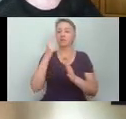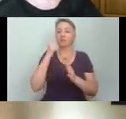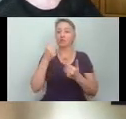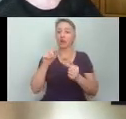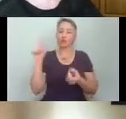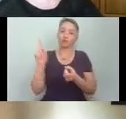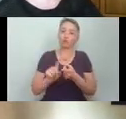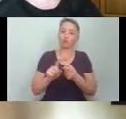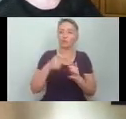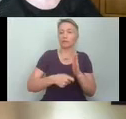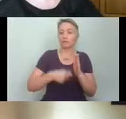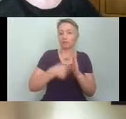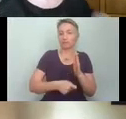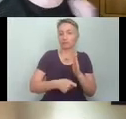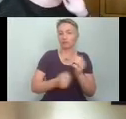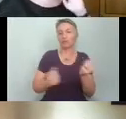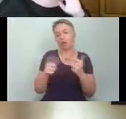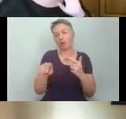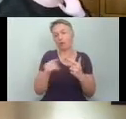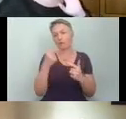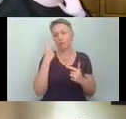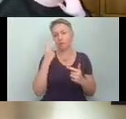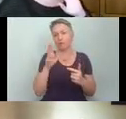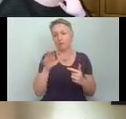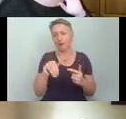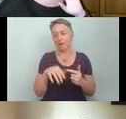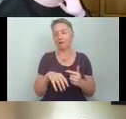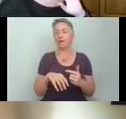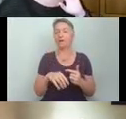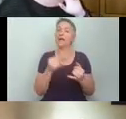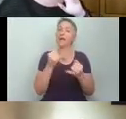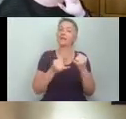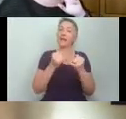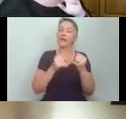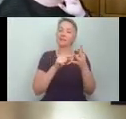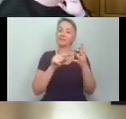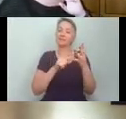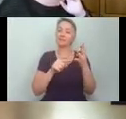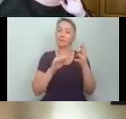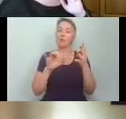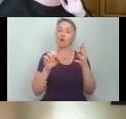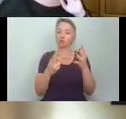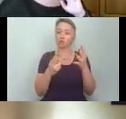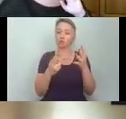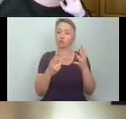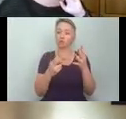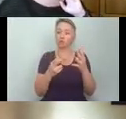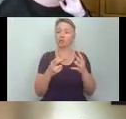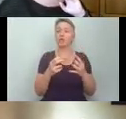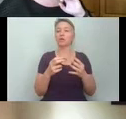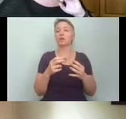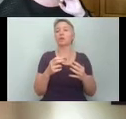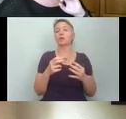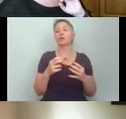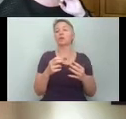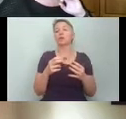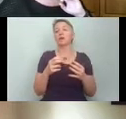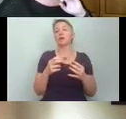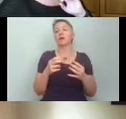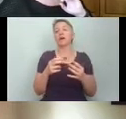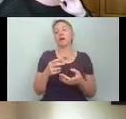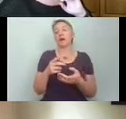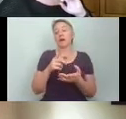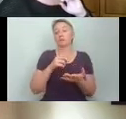you would have all seen, like late March. So we started immediately to say, and this is what a lot